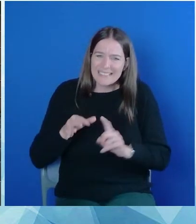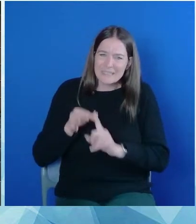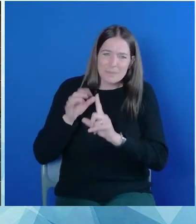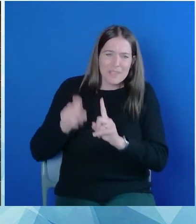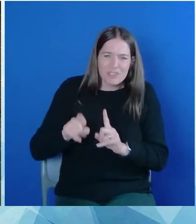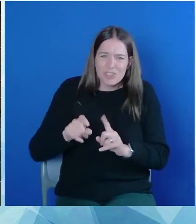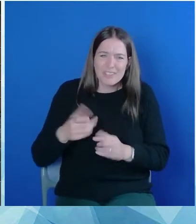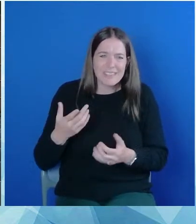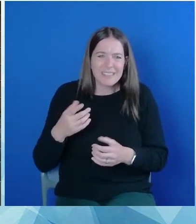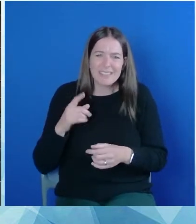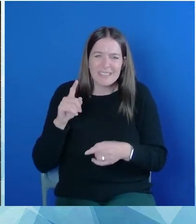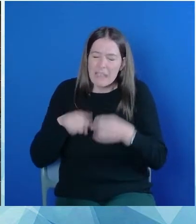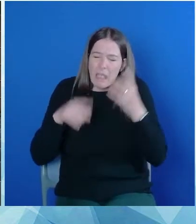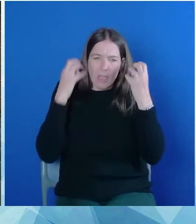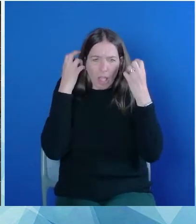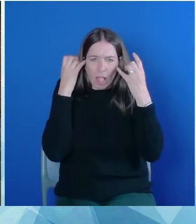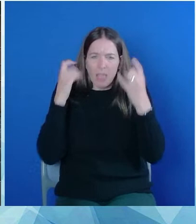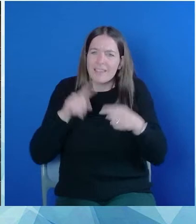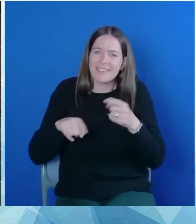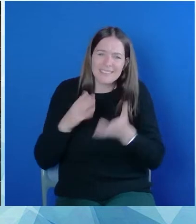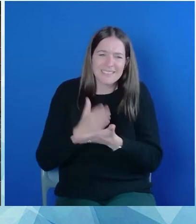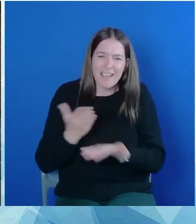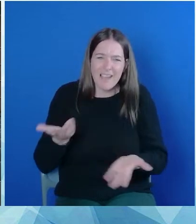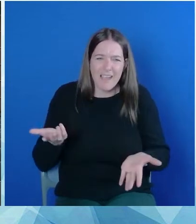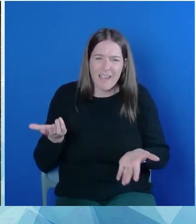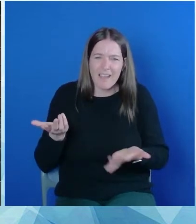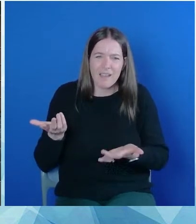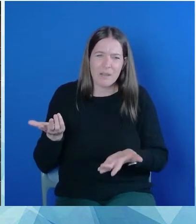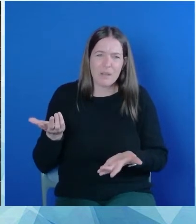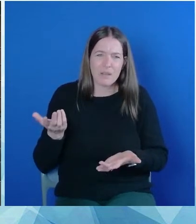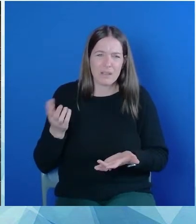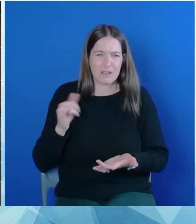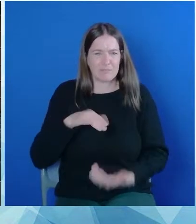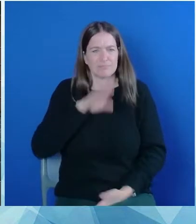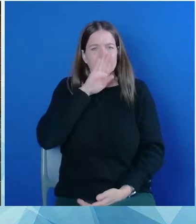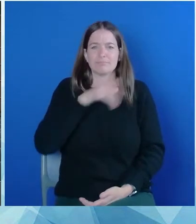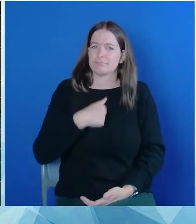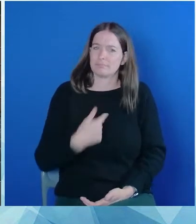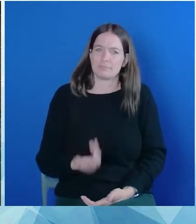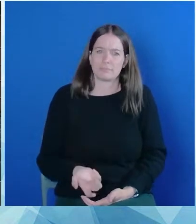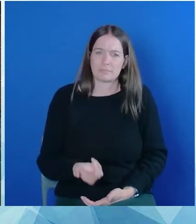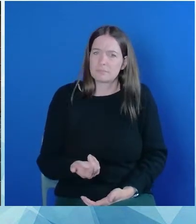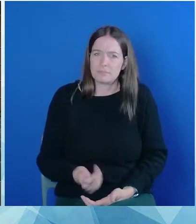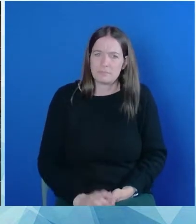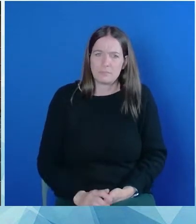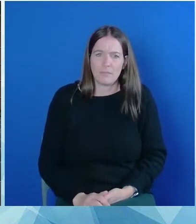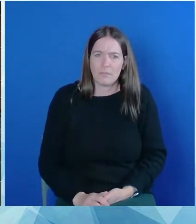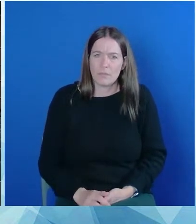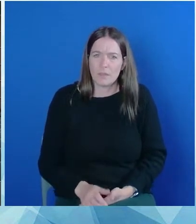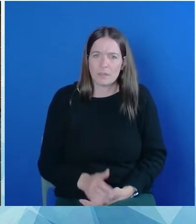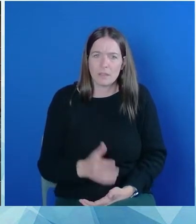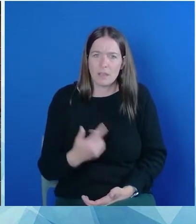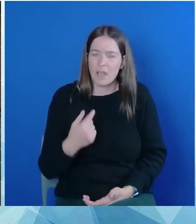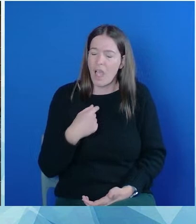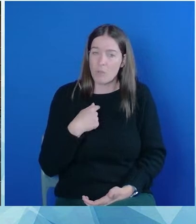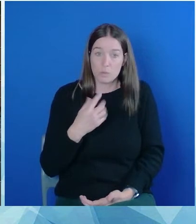My friends have special needs. He's deaf. He can't hear himself making noises. It's very, very frustrating